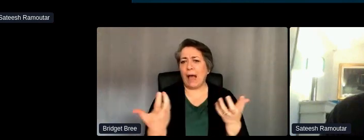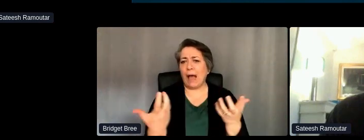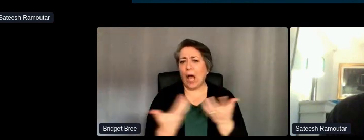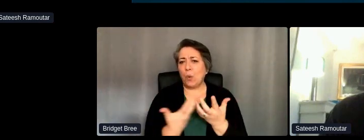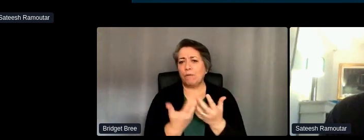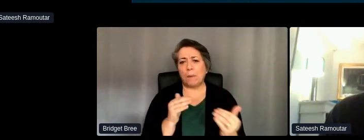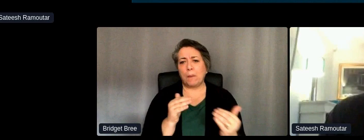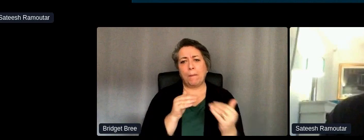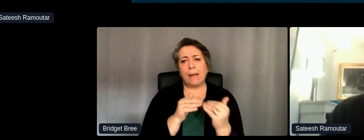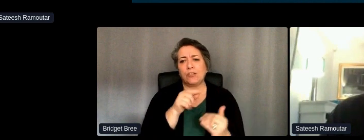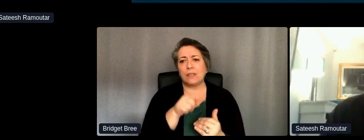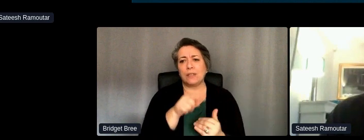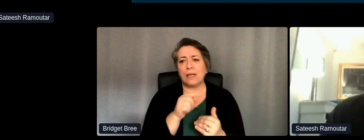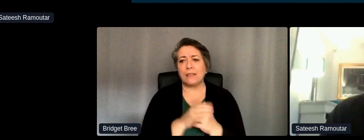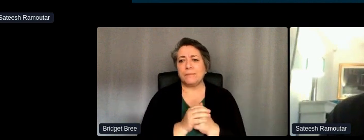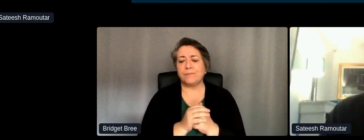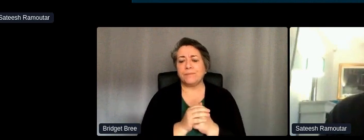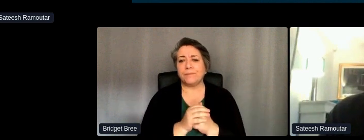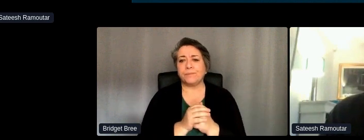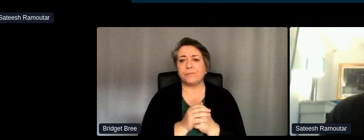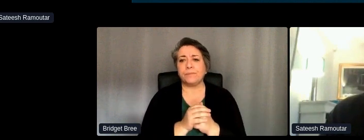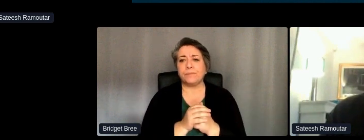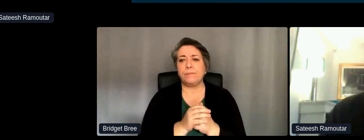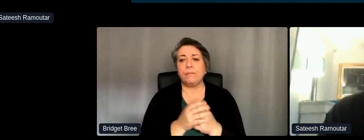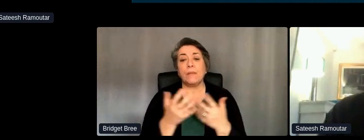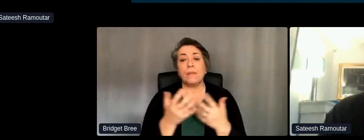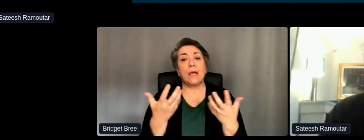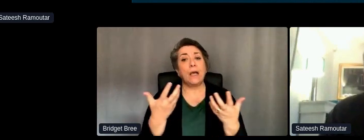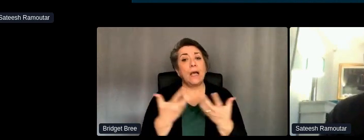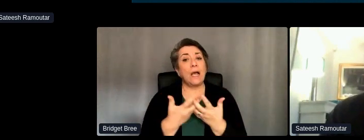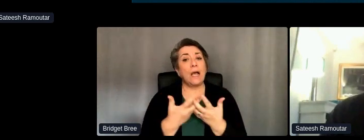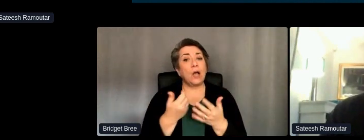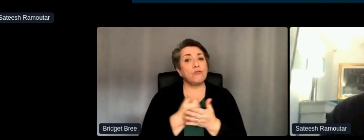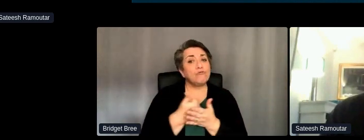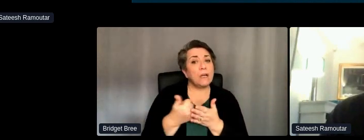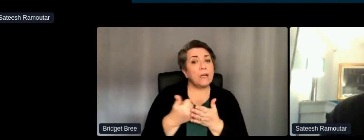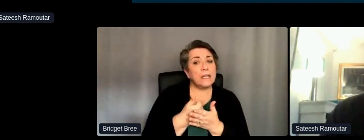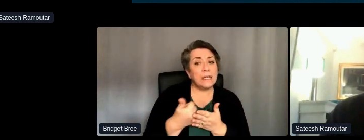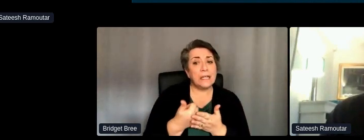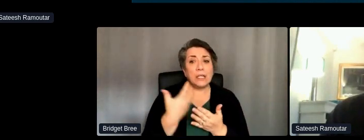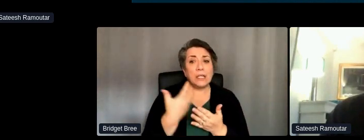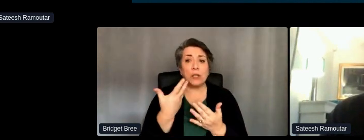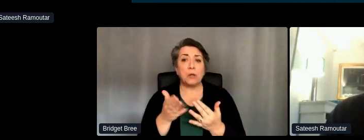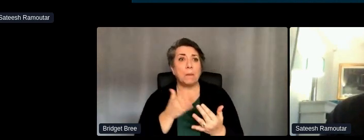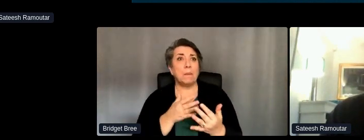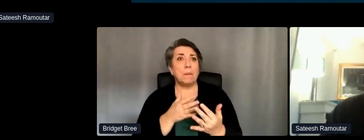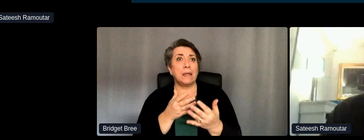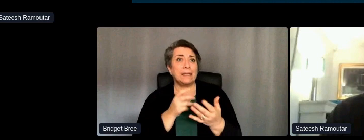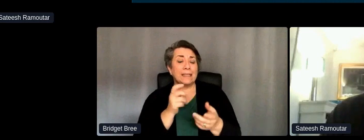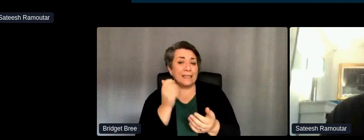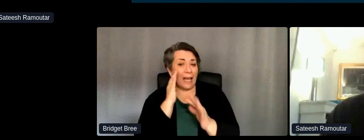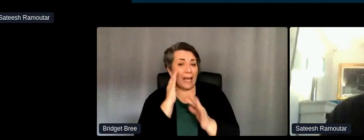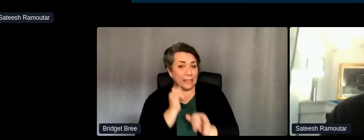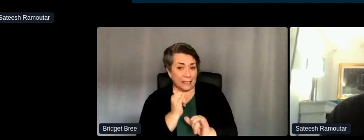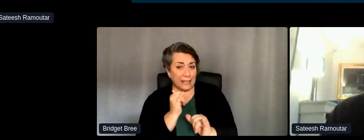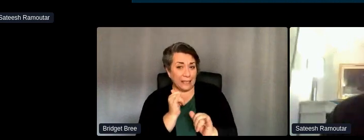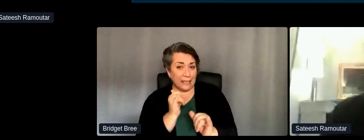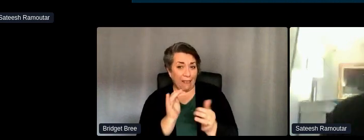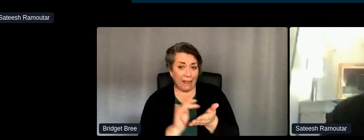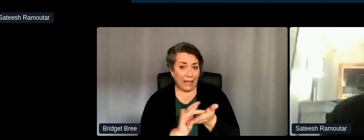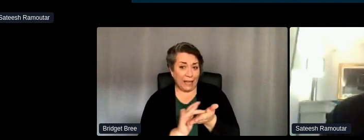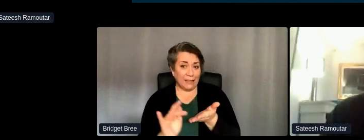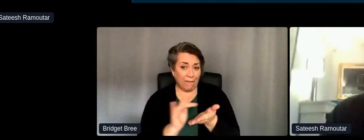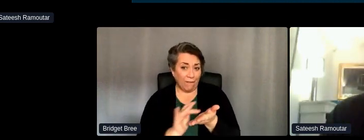the design process? And if so, how regularly were the iterations of the interface tested? So maybe I